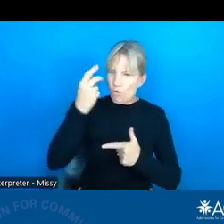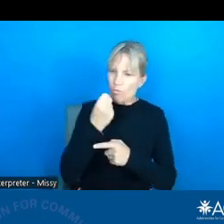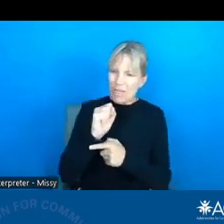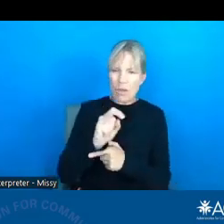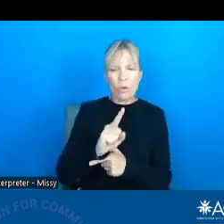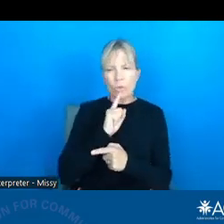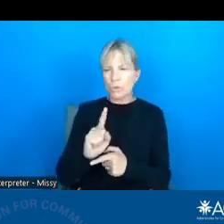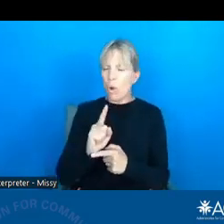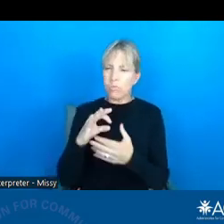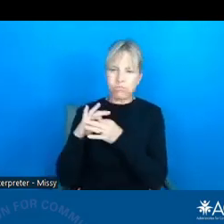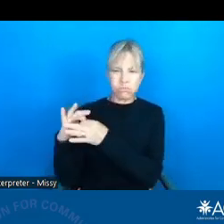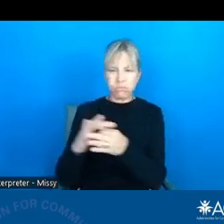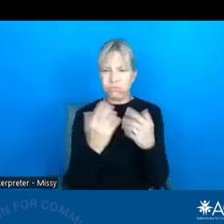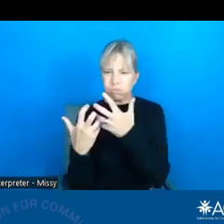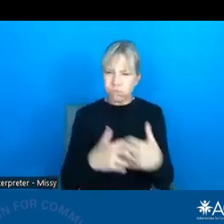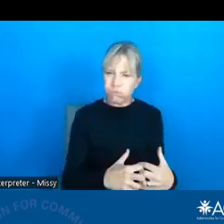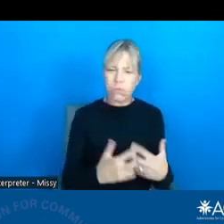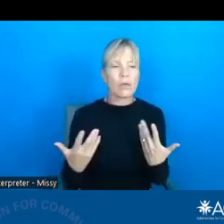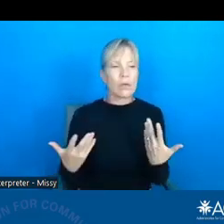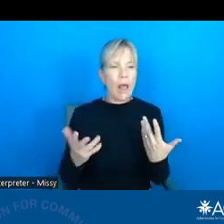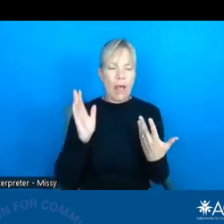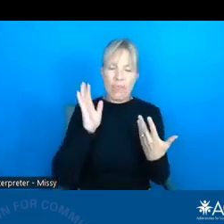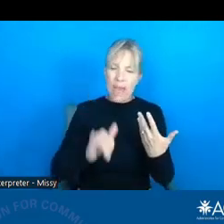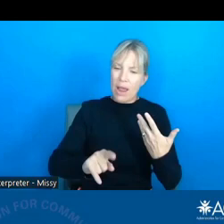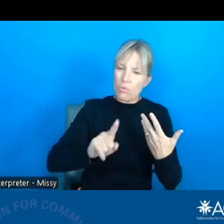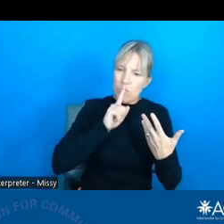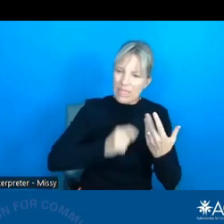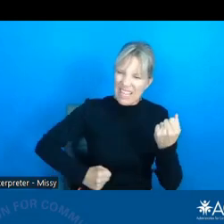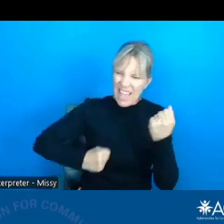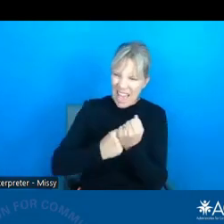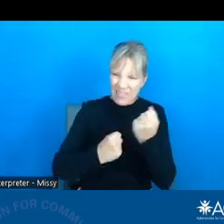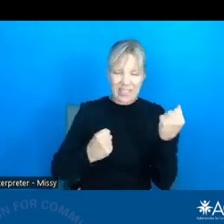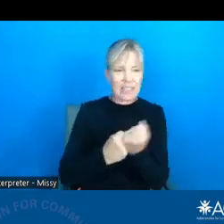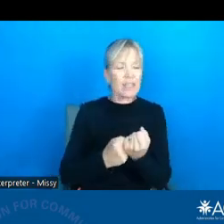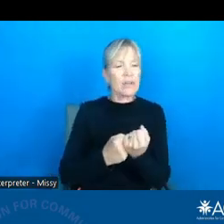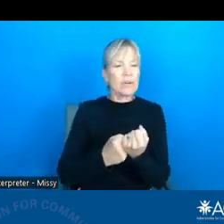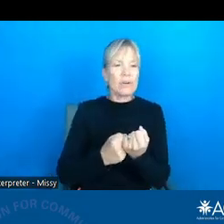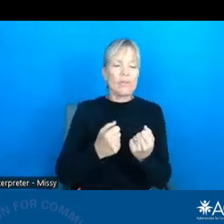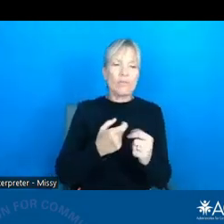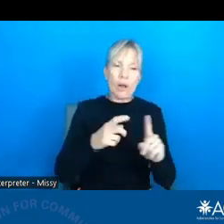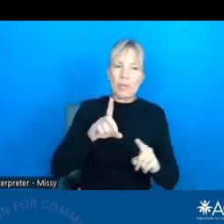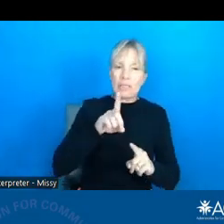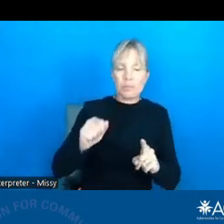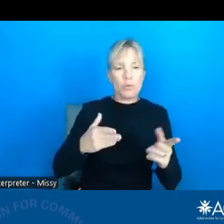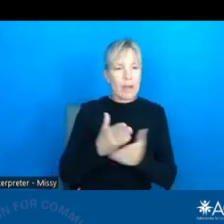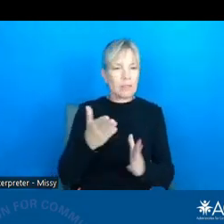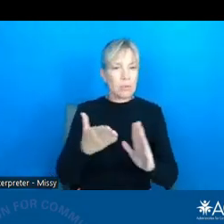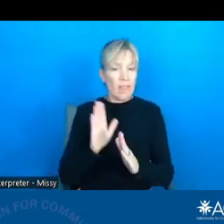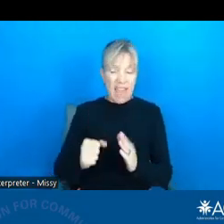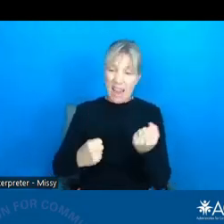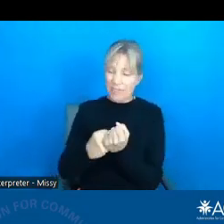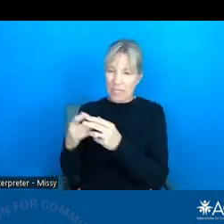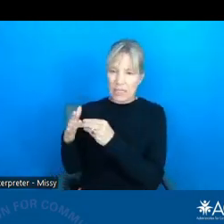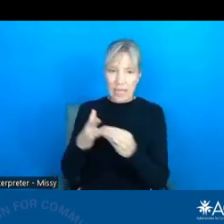so intertwined. It was advocacy by the disability rights community that led to